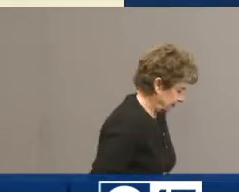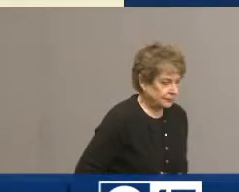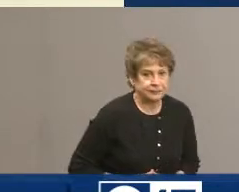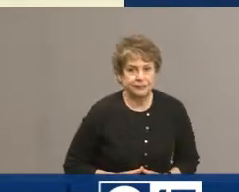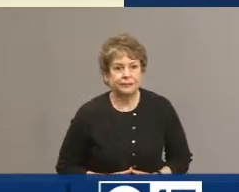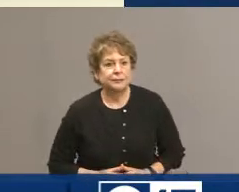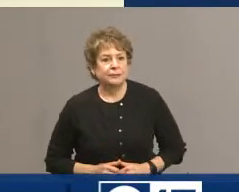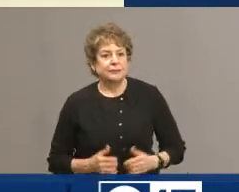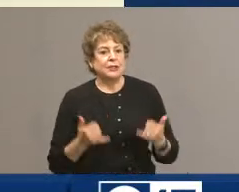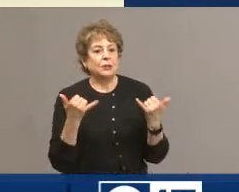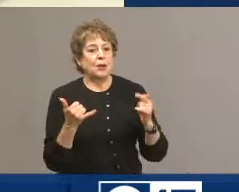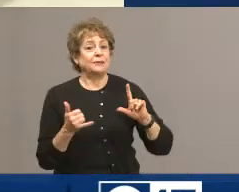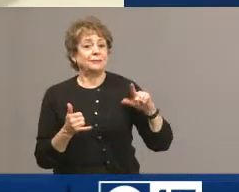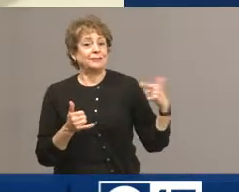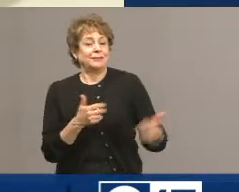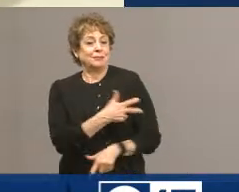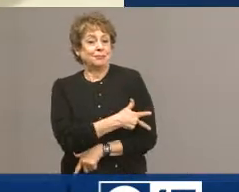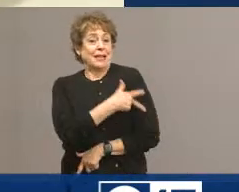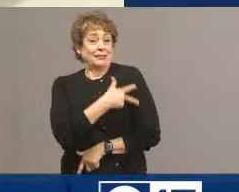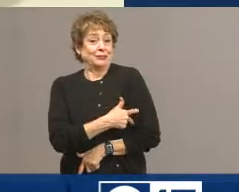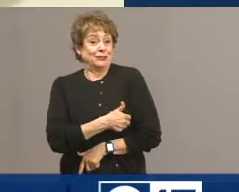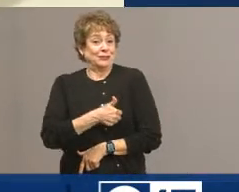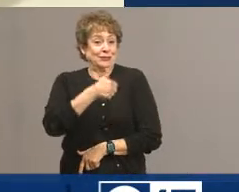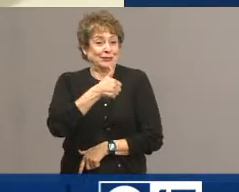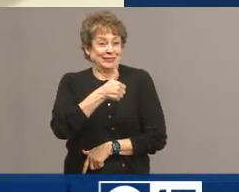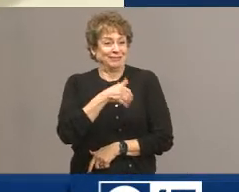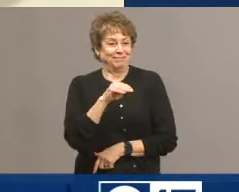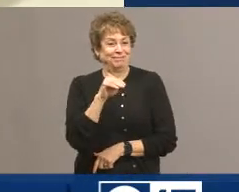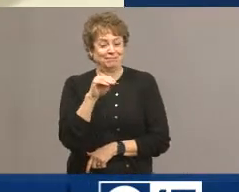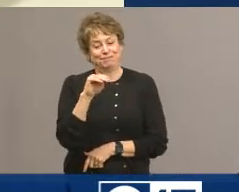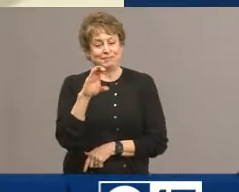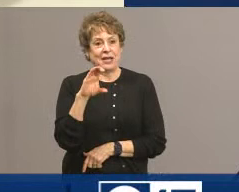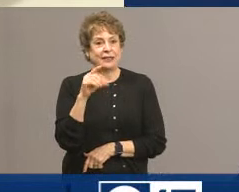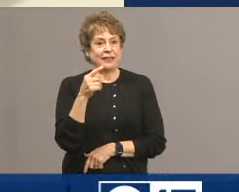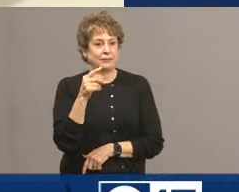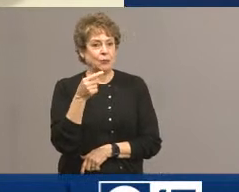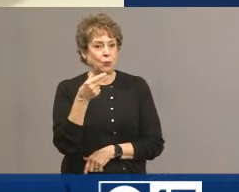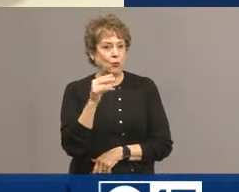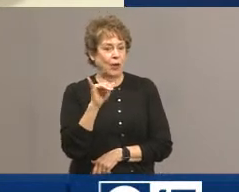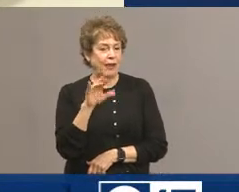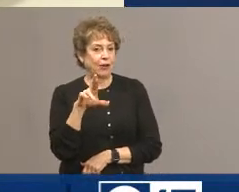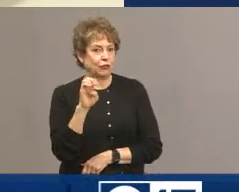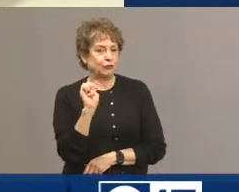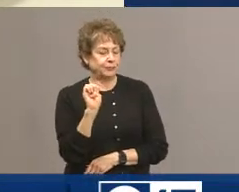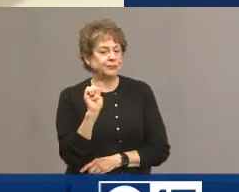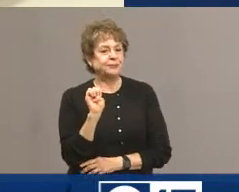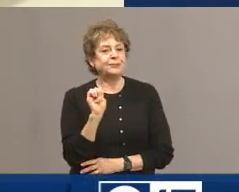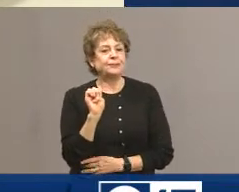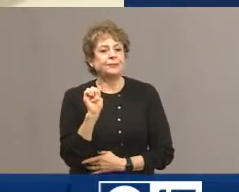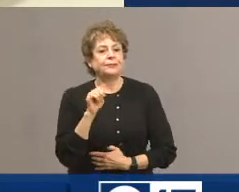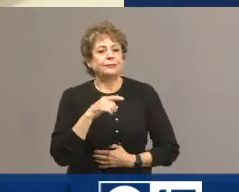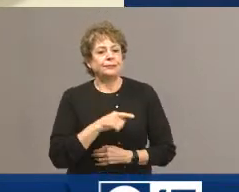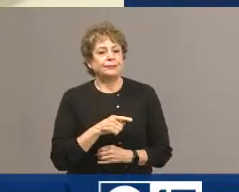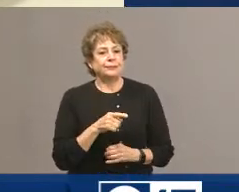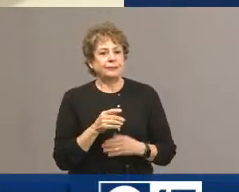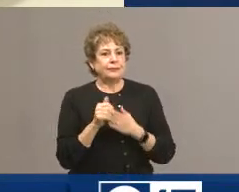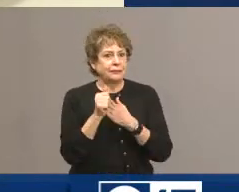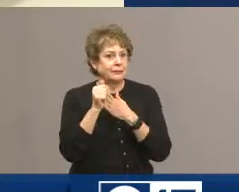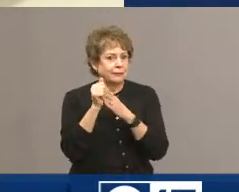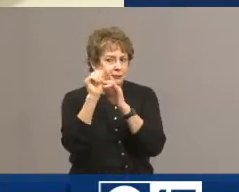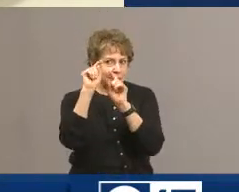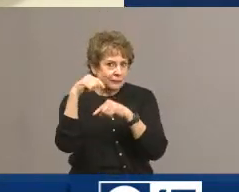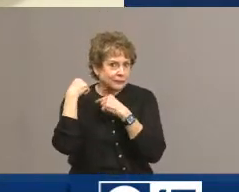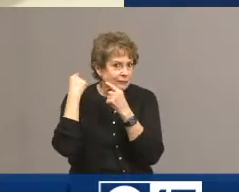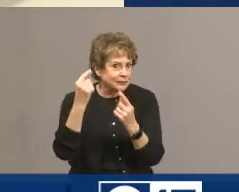Department of Emergency and Military Affairs, and from trying to stamp out the fires that are happening literally around